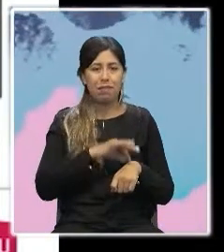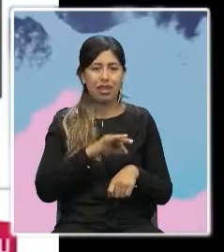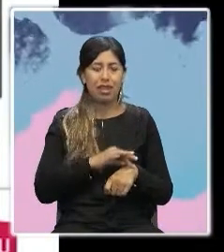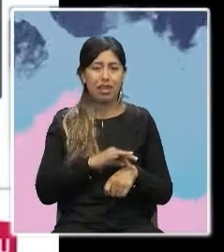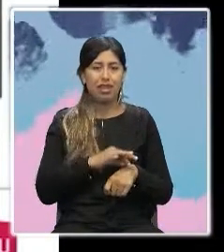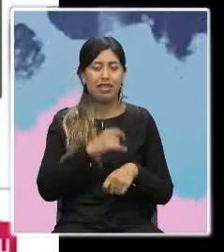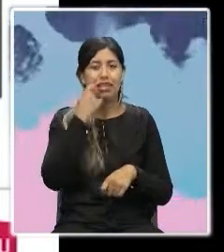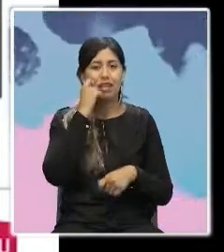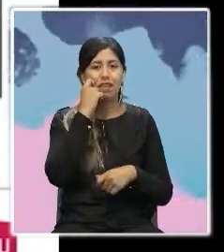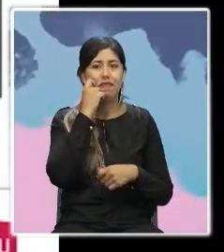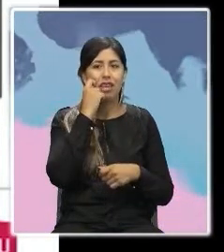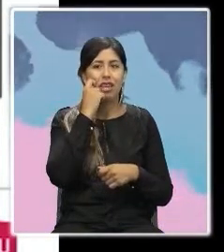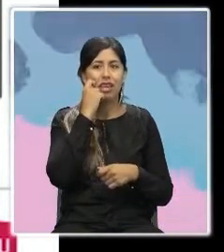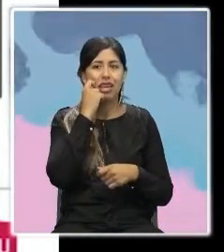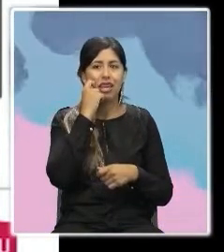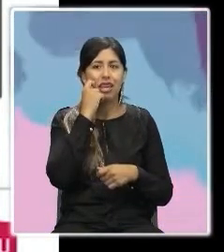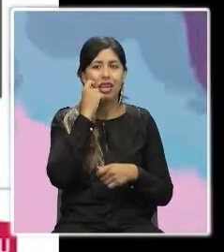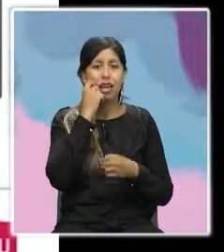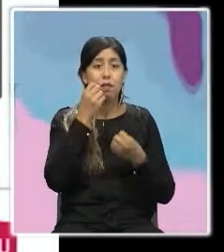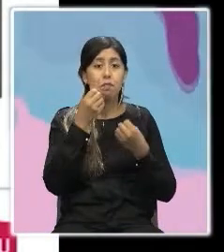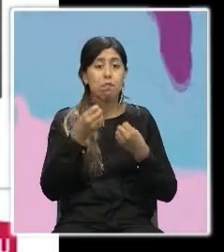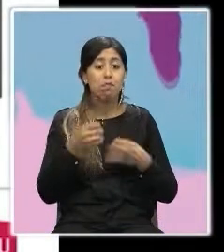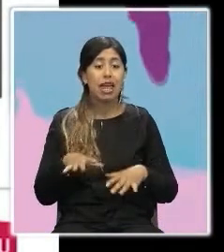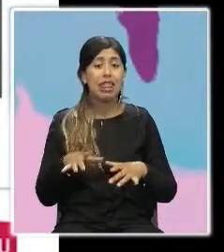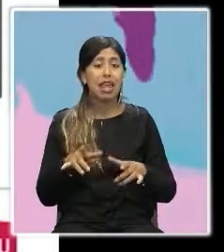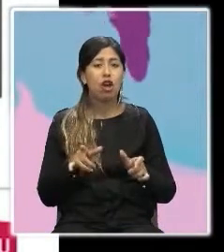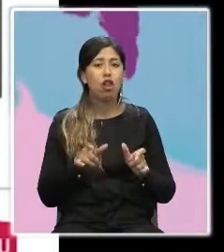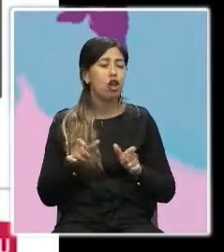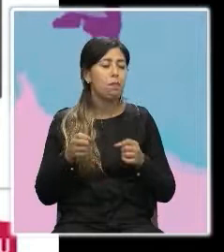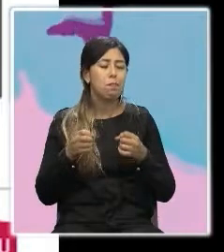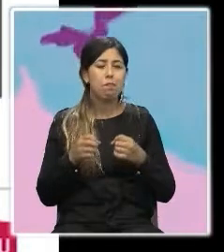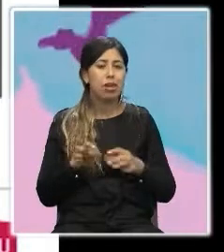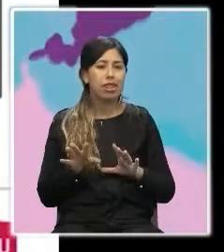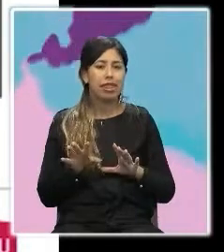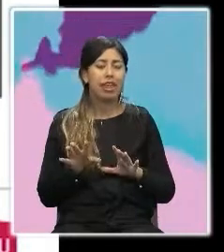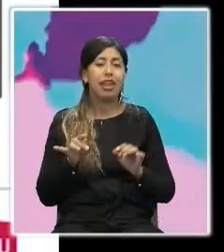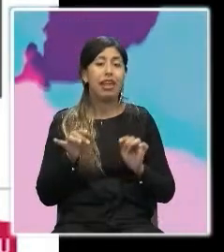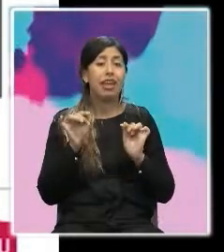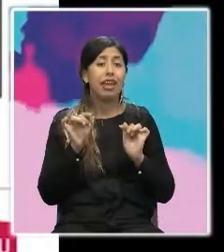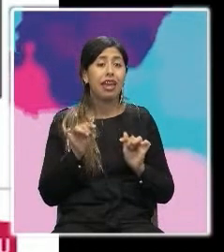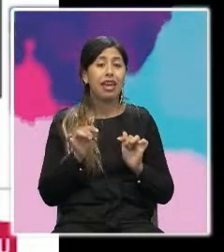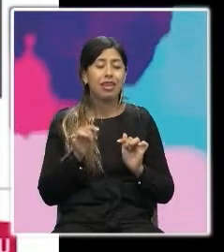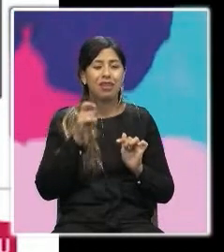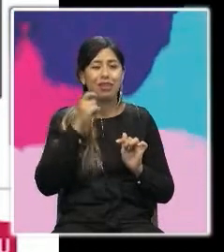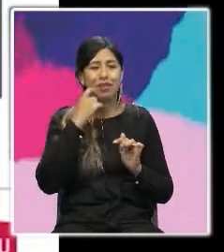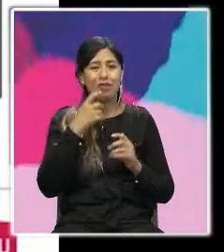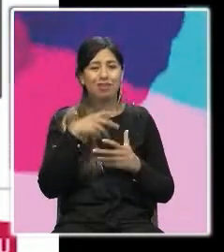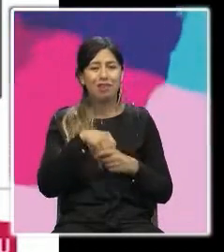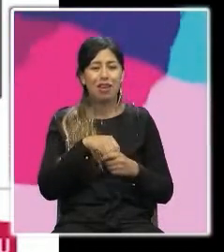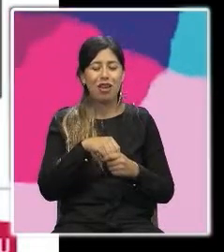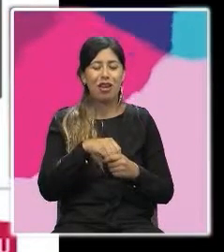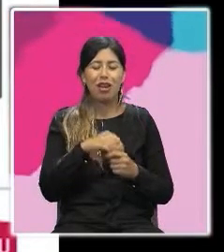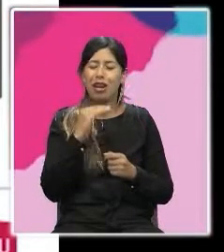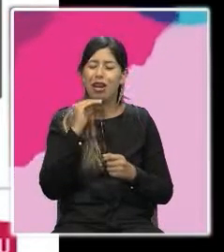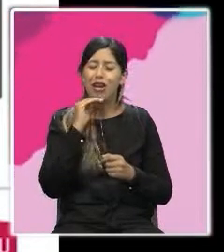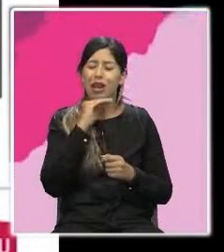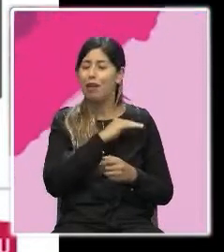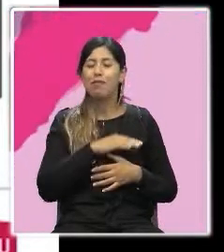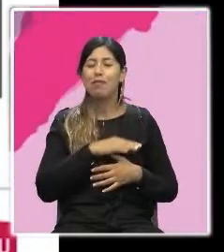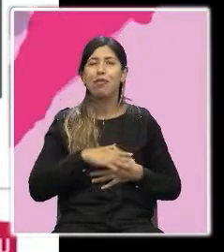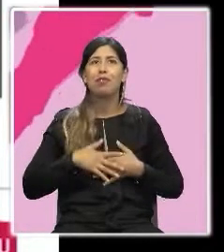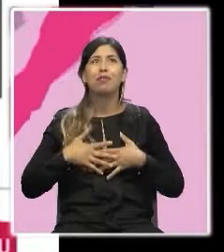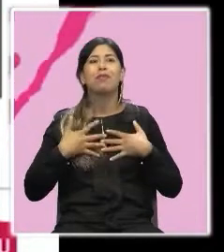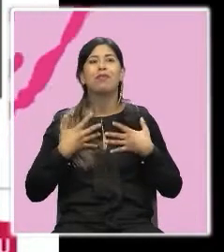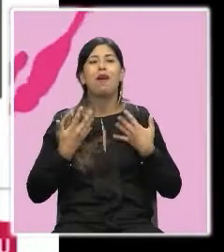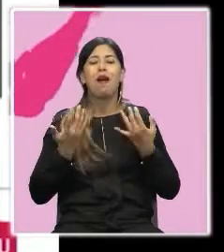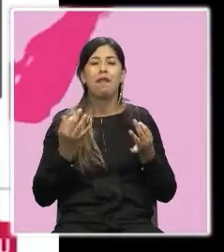typically characterized by immediate gratification, the short-term rewards, often coupled with delayed deleterious effects, the long-term